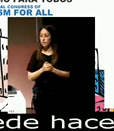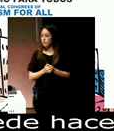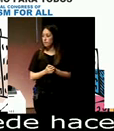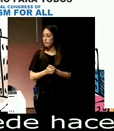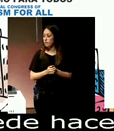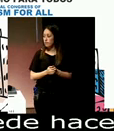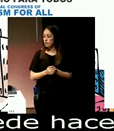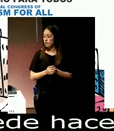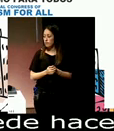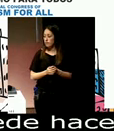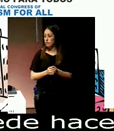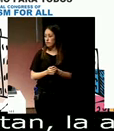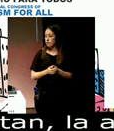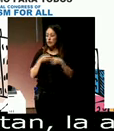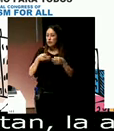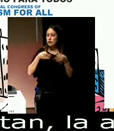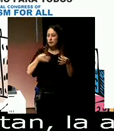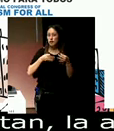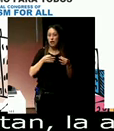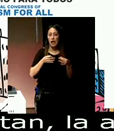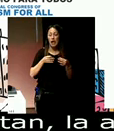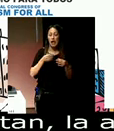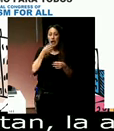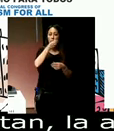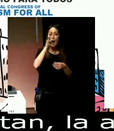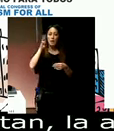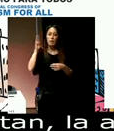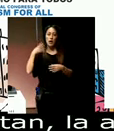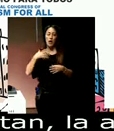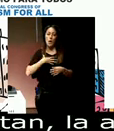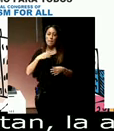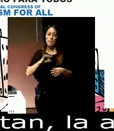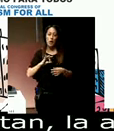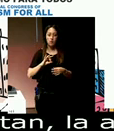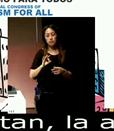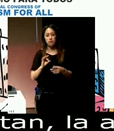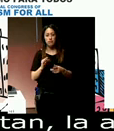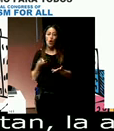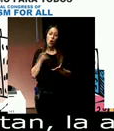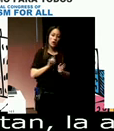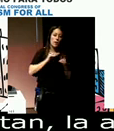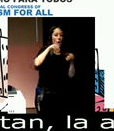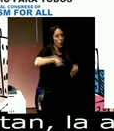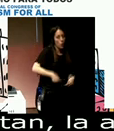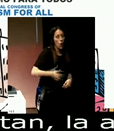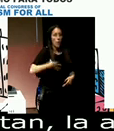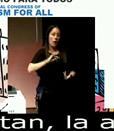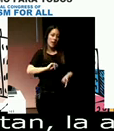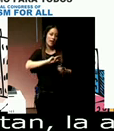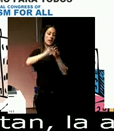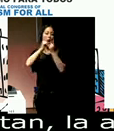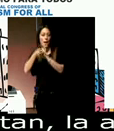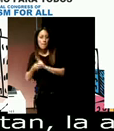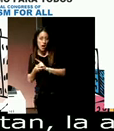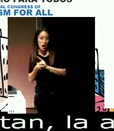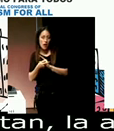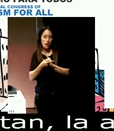You can also see that you can come back, you can change, you can